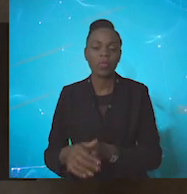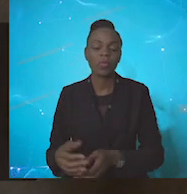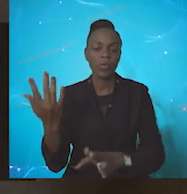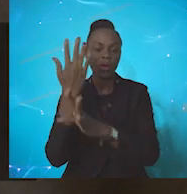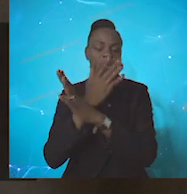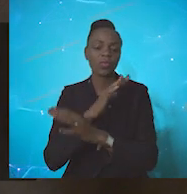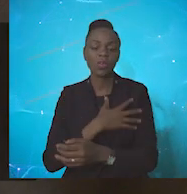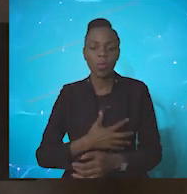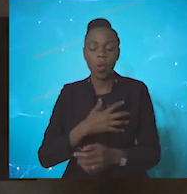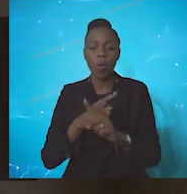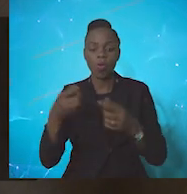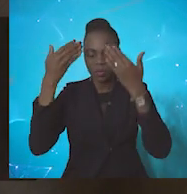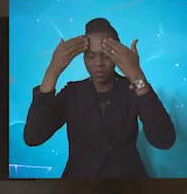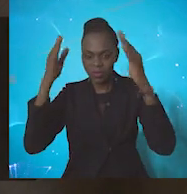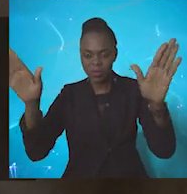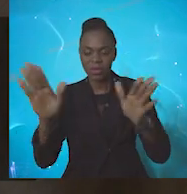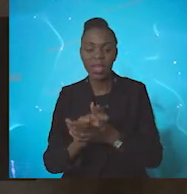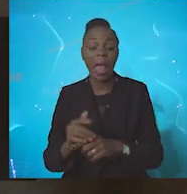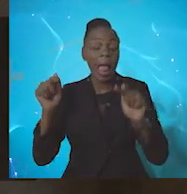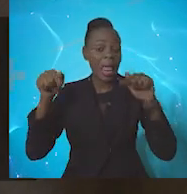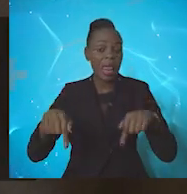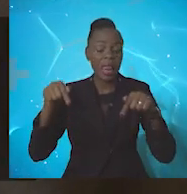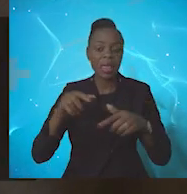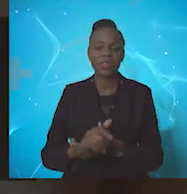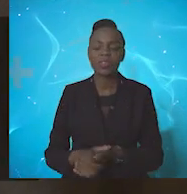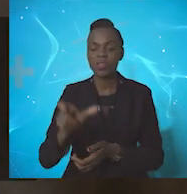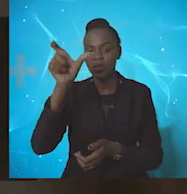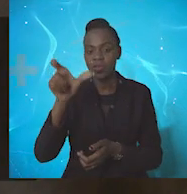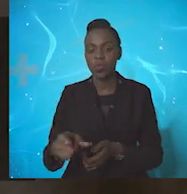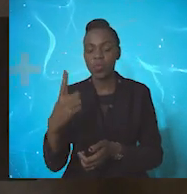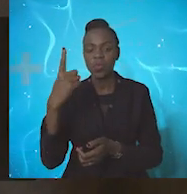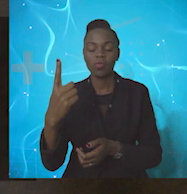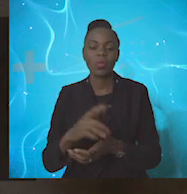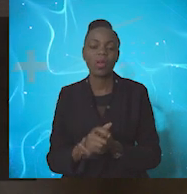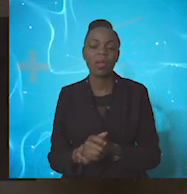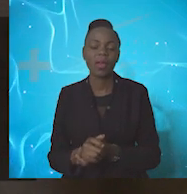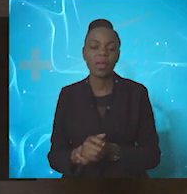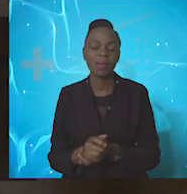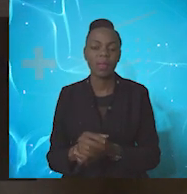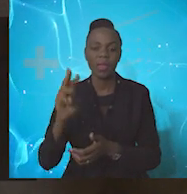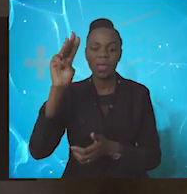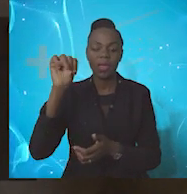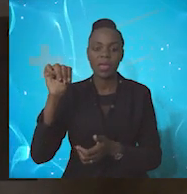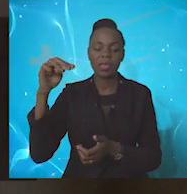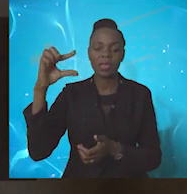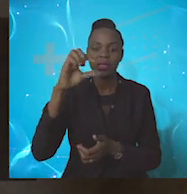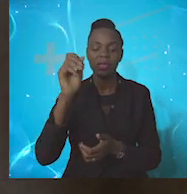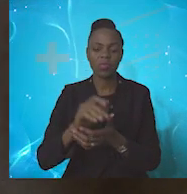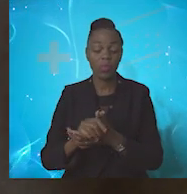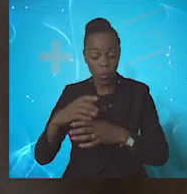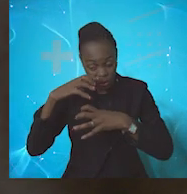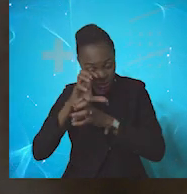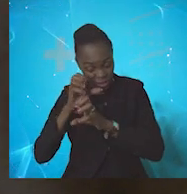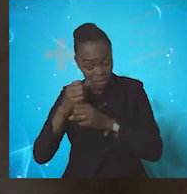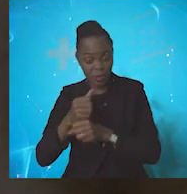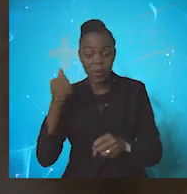awareness. Today, we are honored to have one of the brilliant minds behind ShareCM. She's a scientist